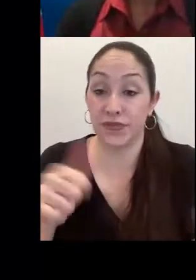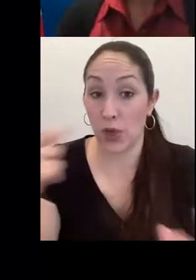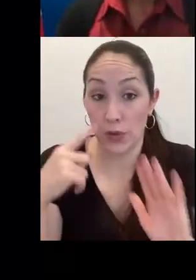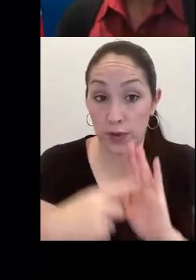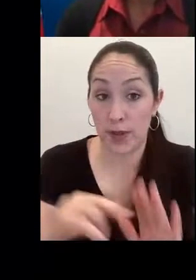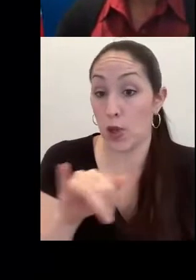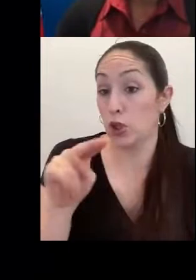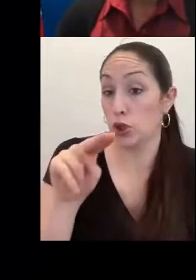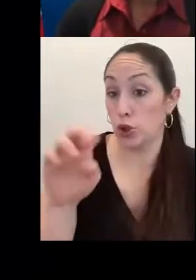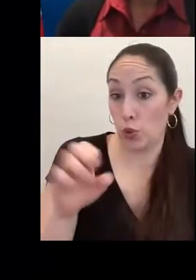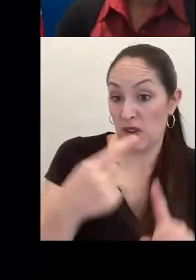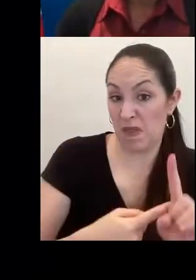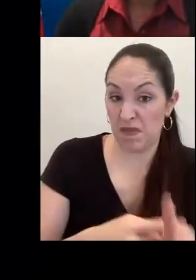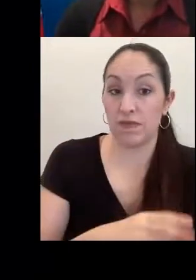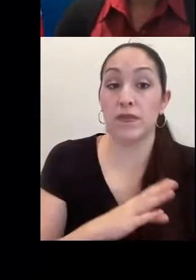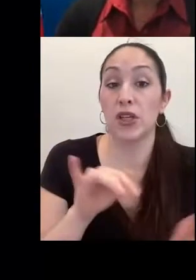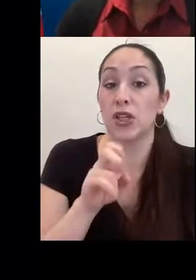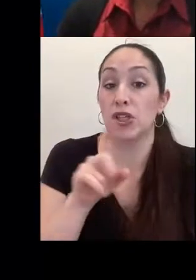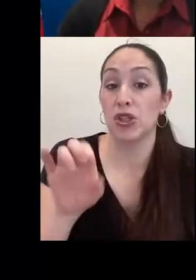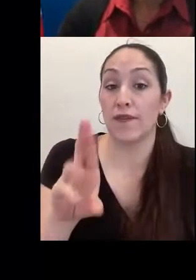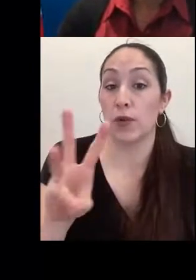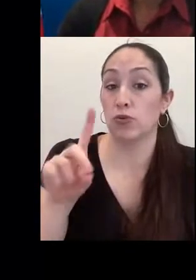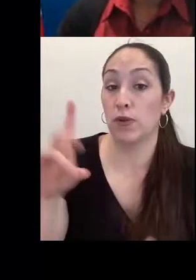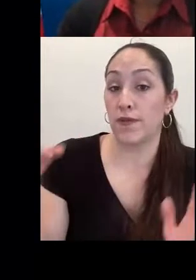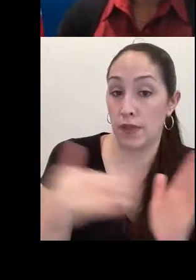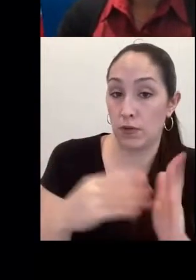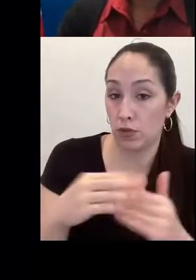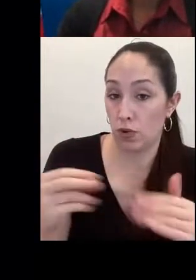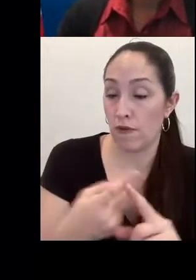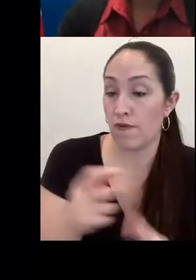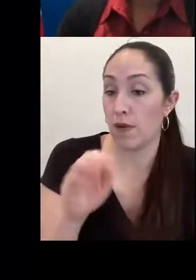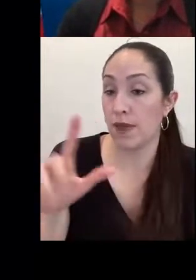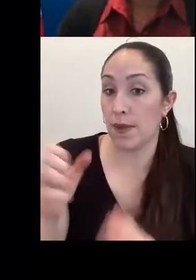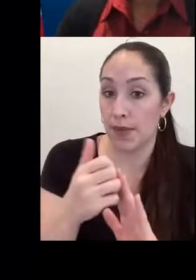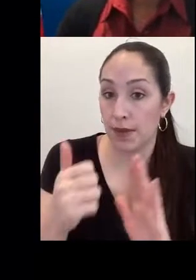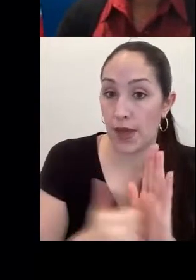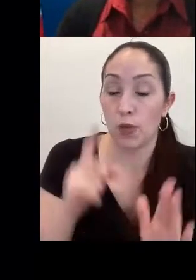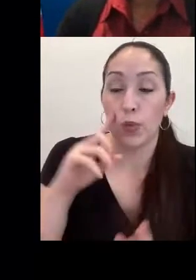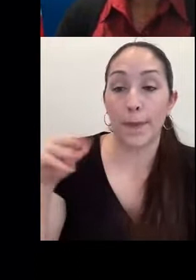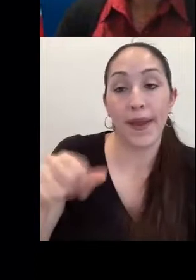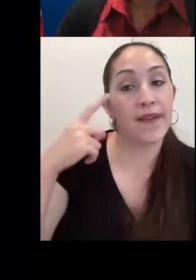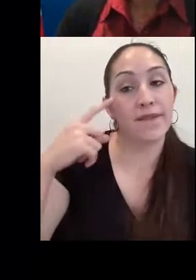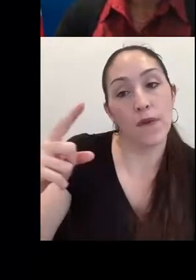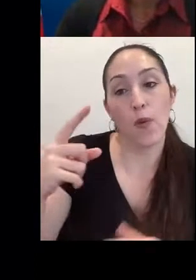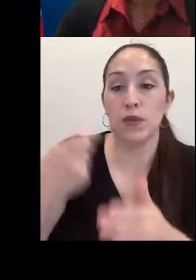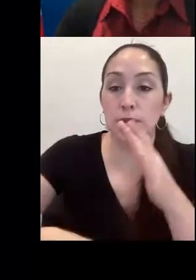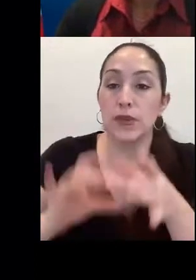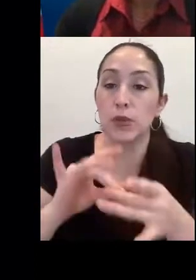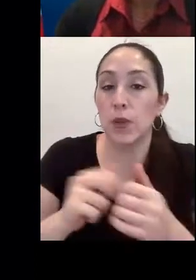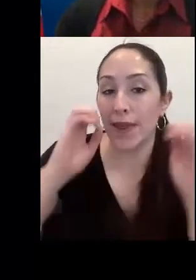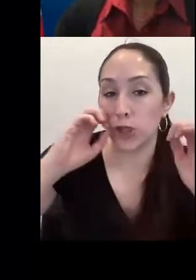takes $7,000 distribution from her ABLE account to pay an educational expense that is